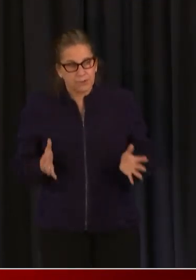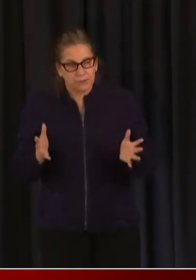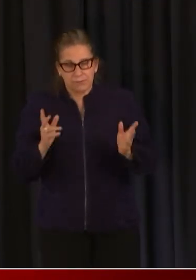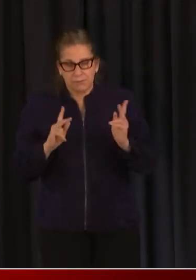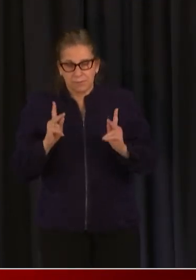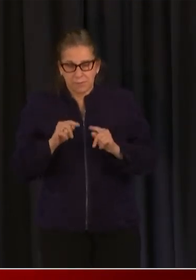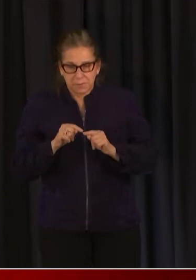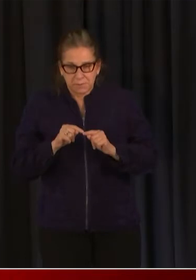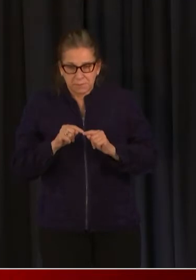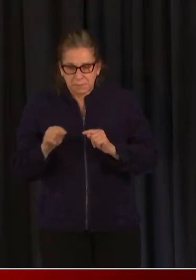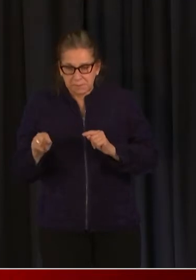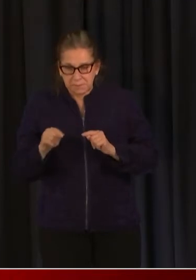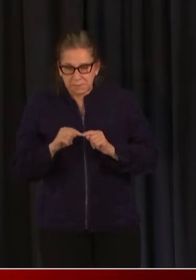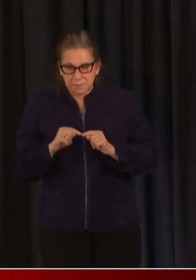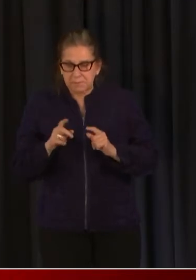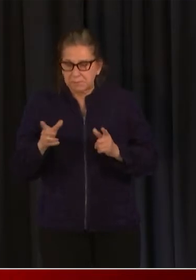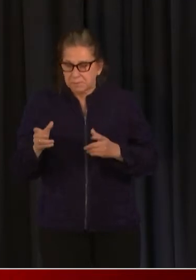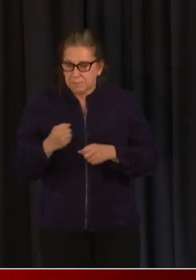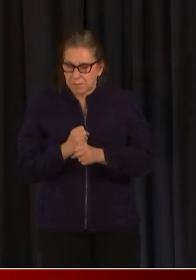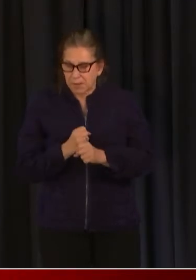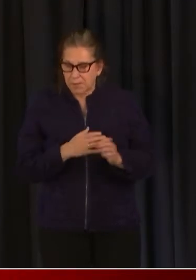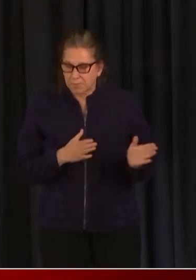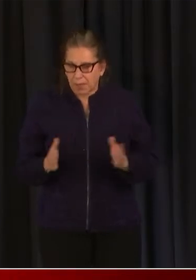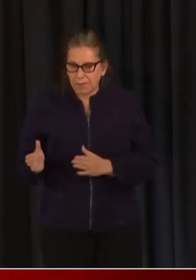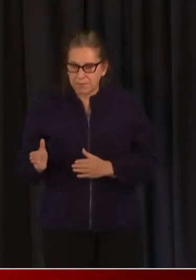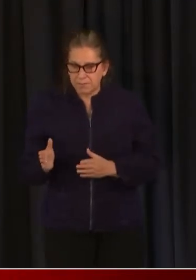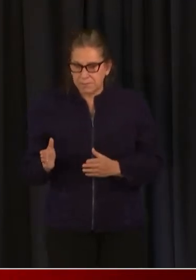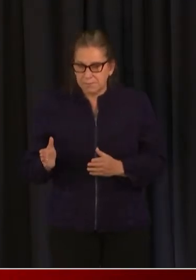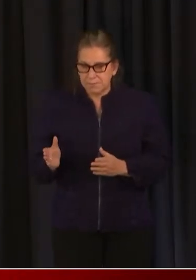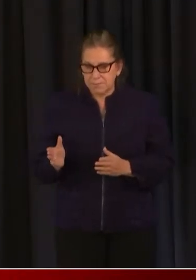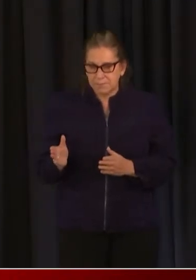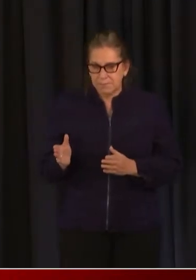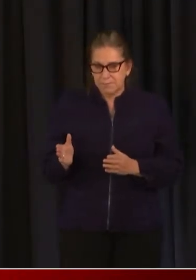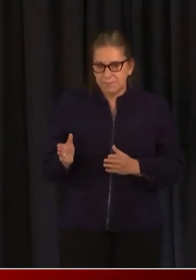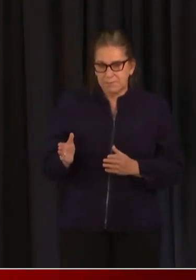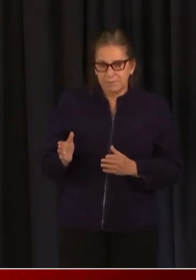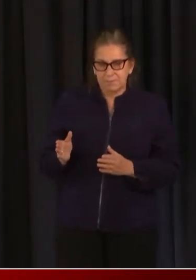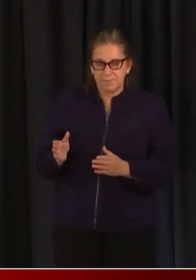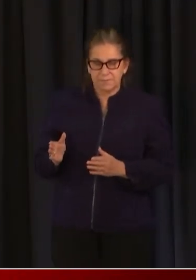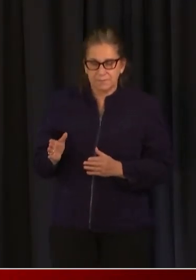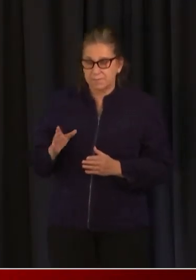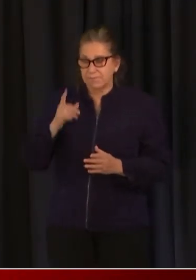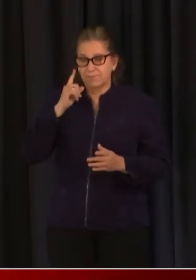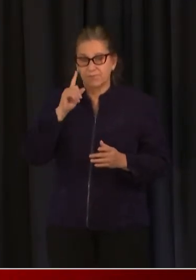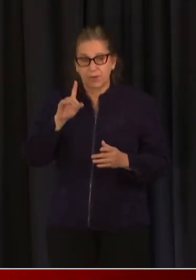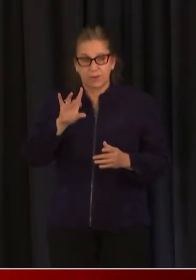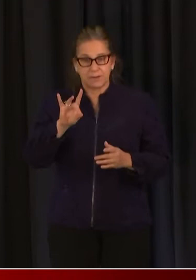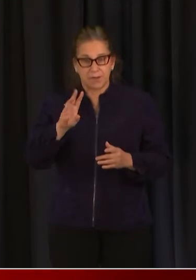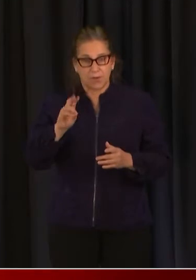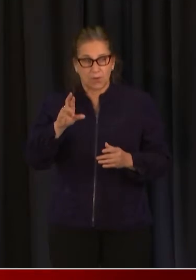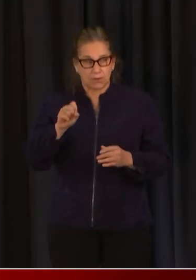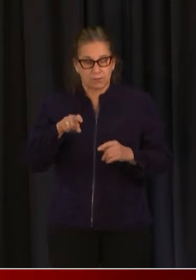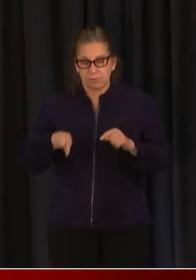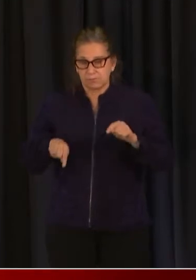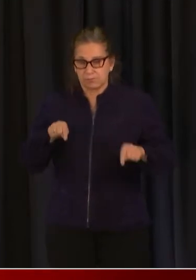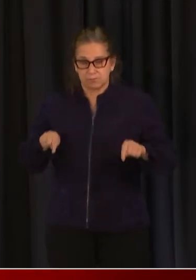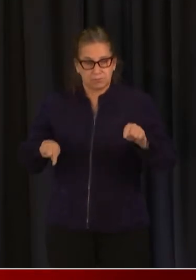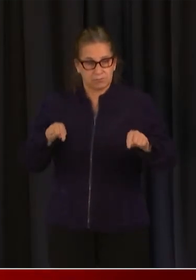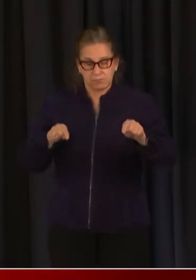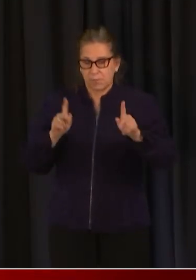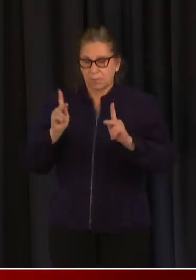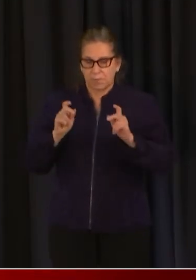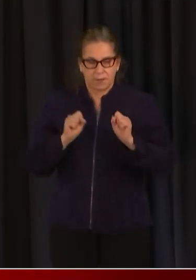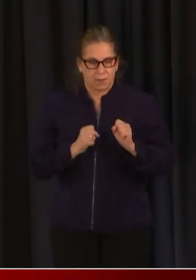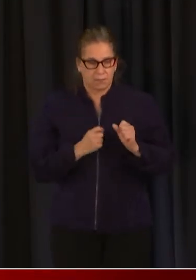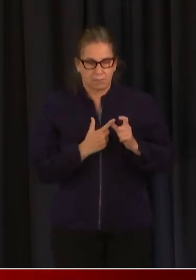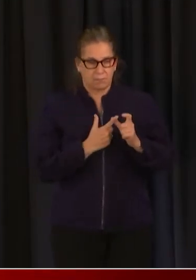encouraged or developed a plan that includes sites distributed in all 8 wards of the district. That ensures that everyone who walks up